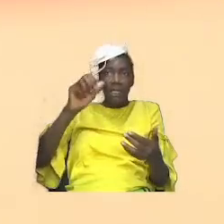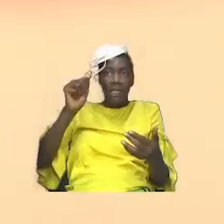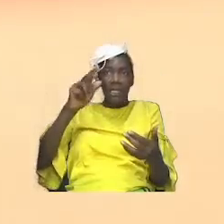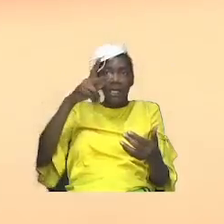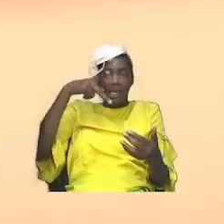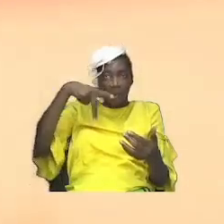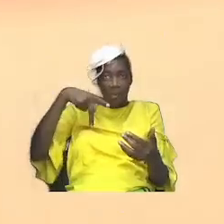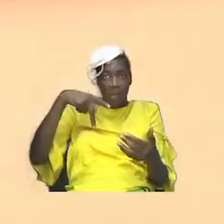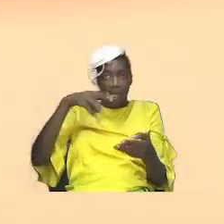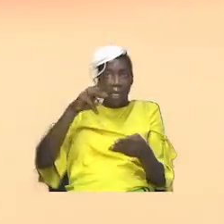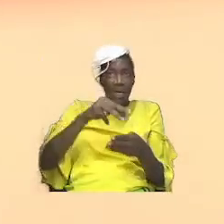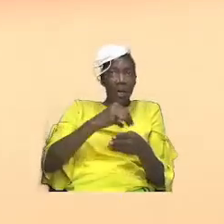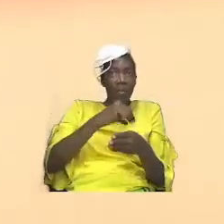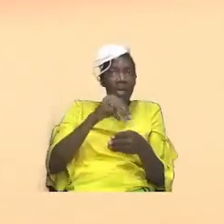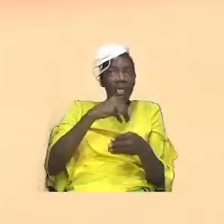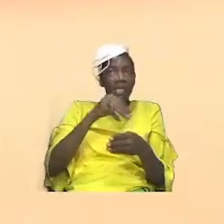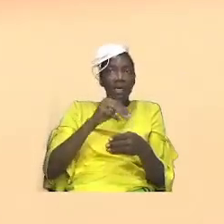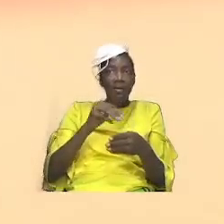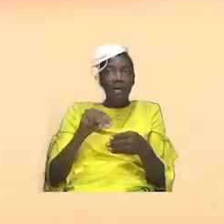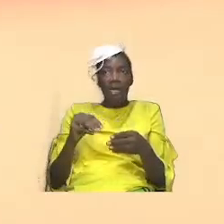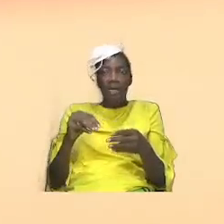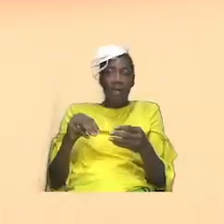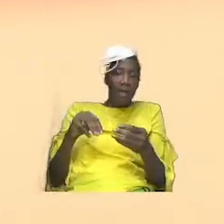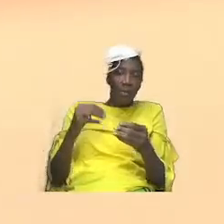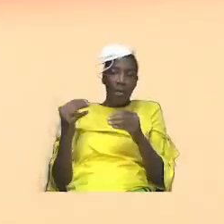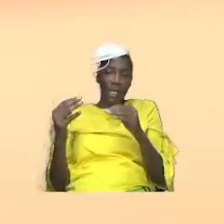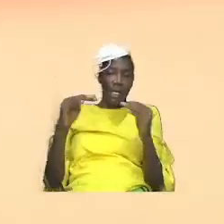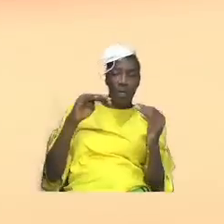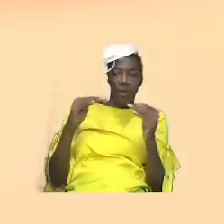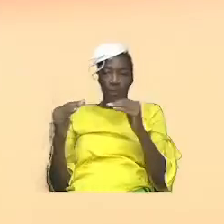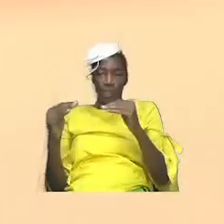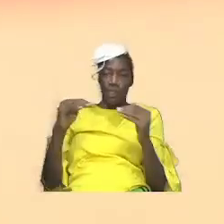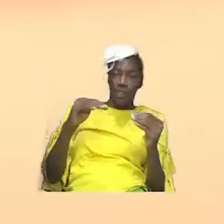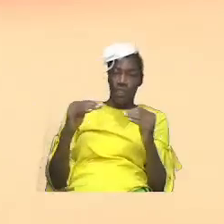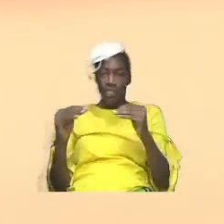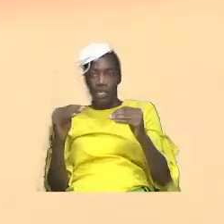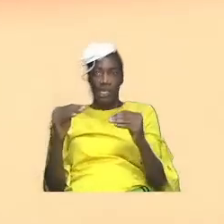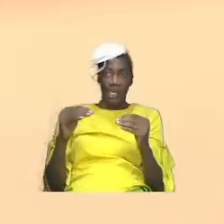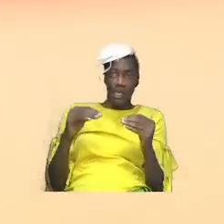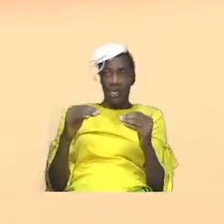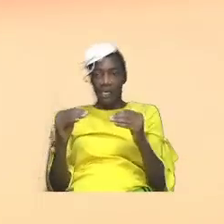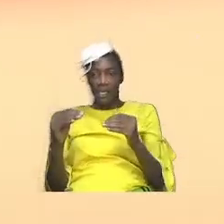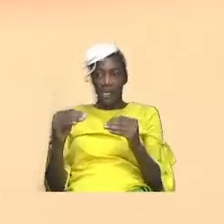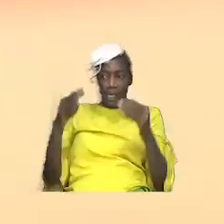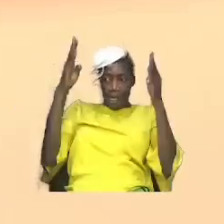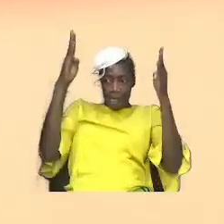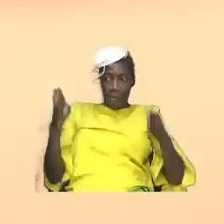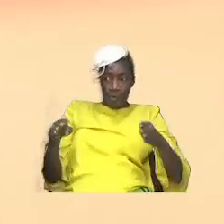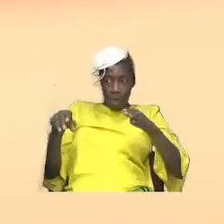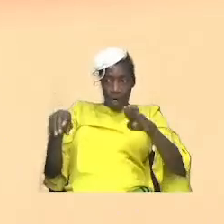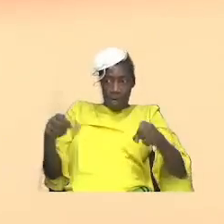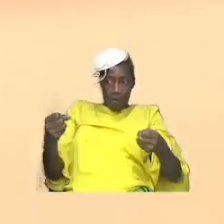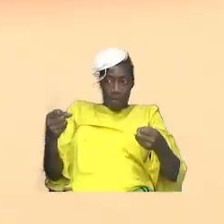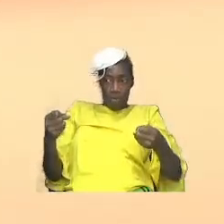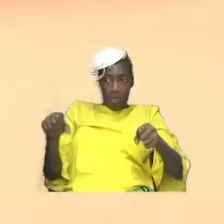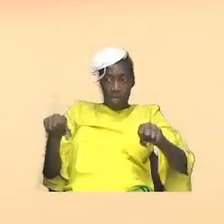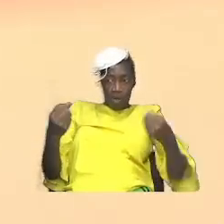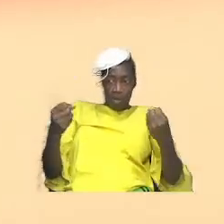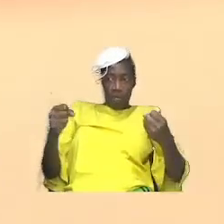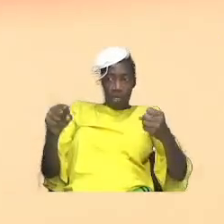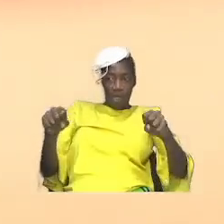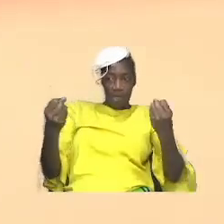Hills and carry it up. And when a little shaking take place or something happen, you see walls start crack and all those things.